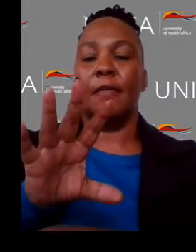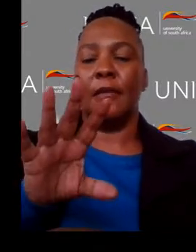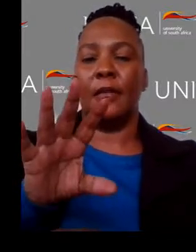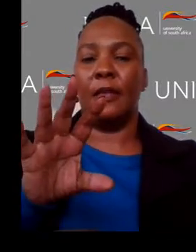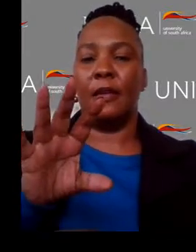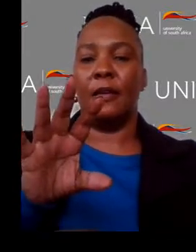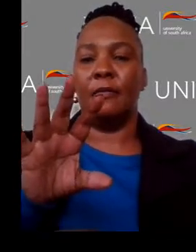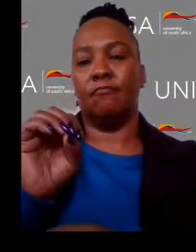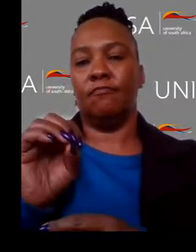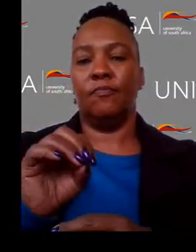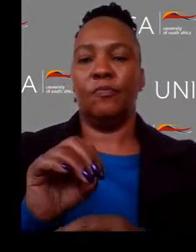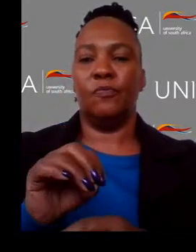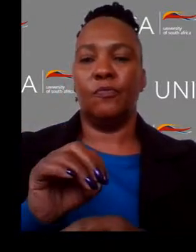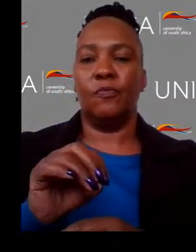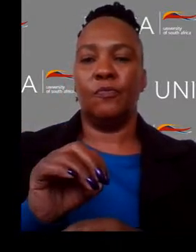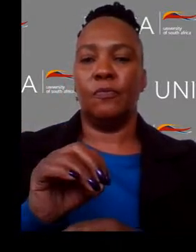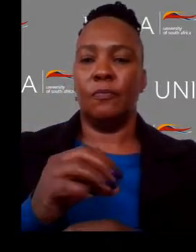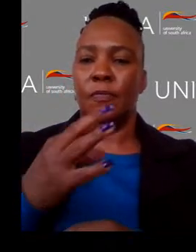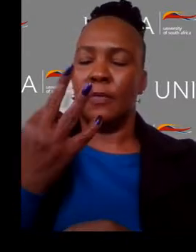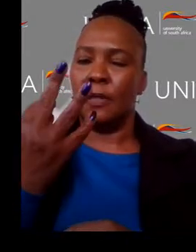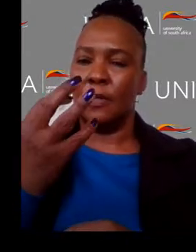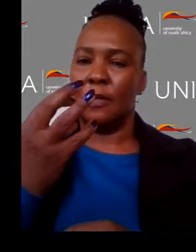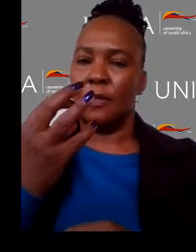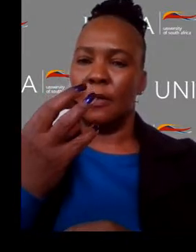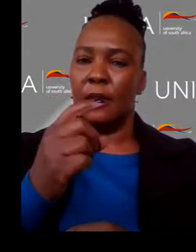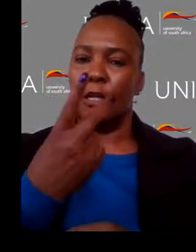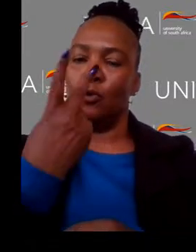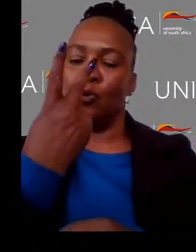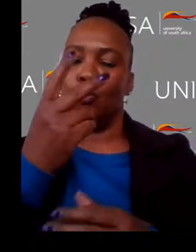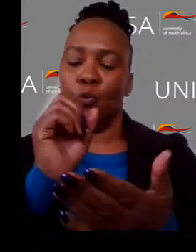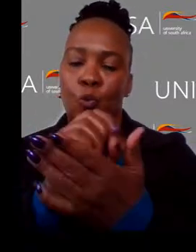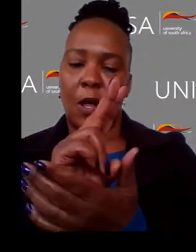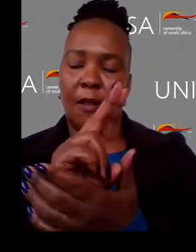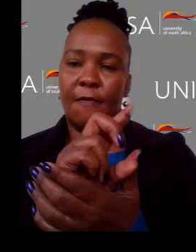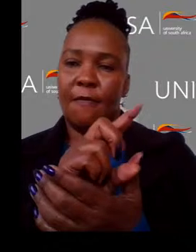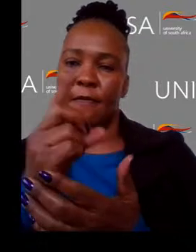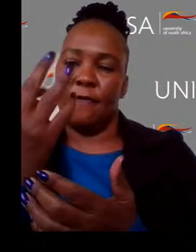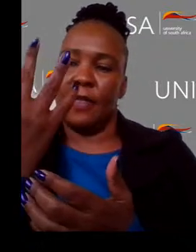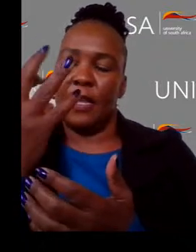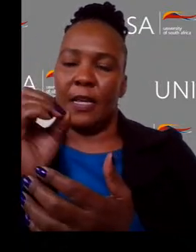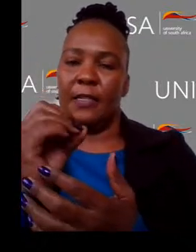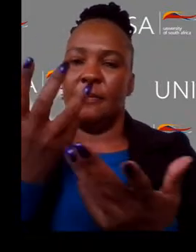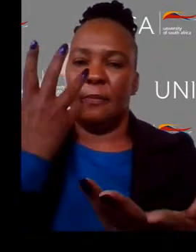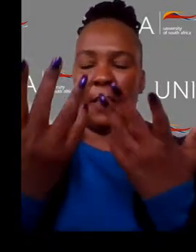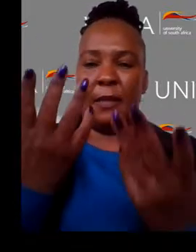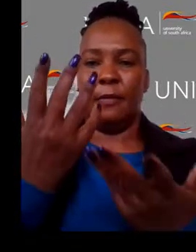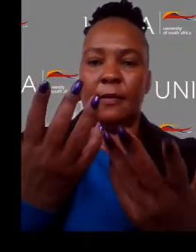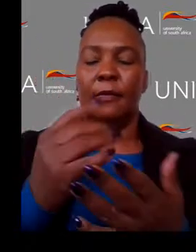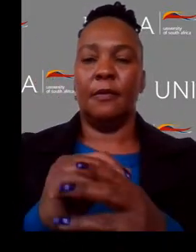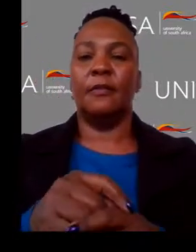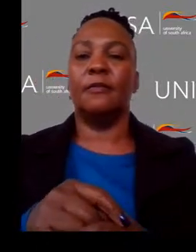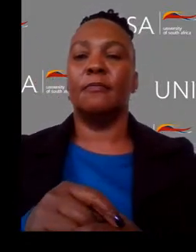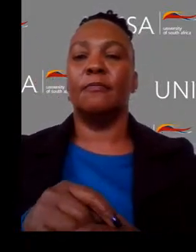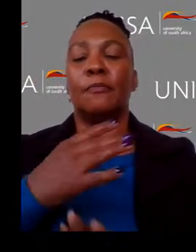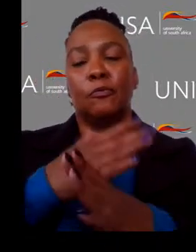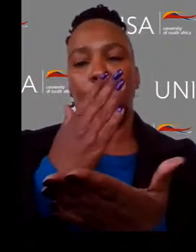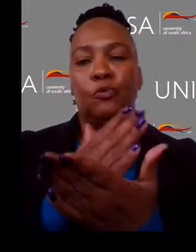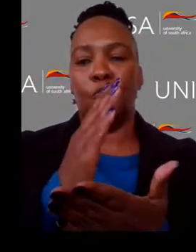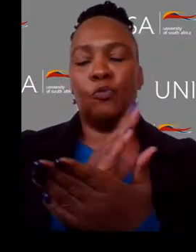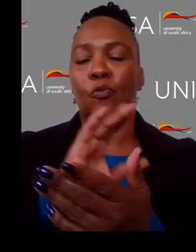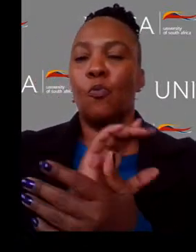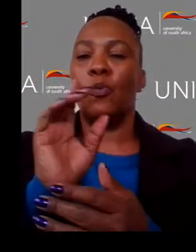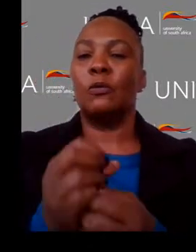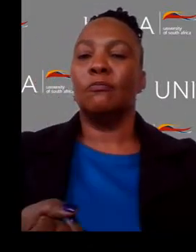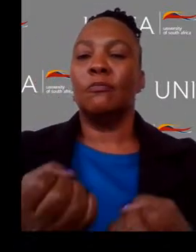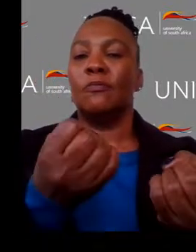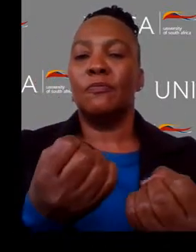the exam. So that is 12:30, for instance. Now, just make sure what you submit on the Invigilator